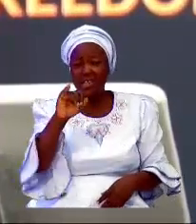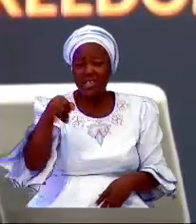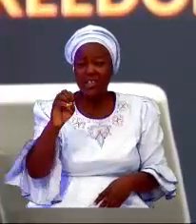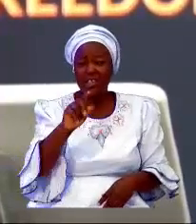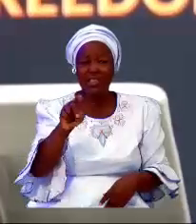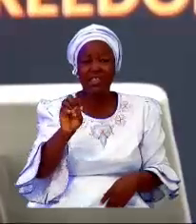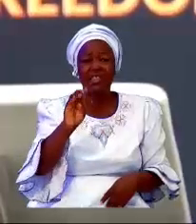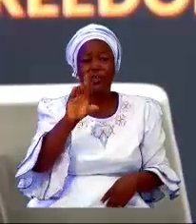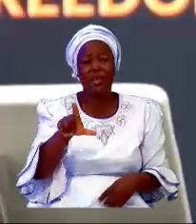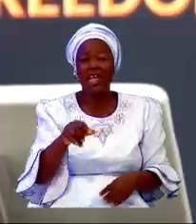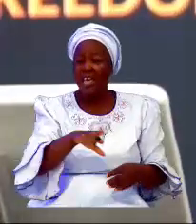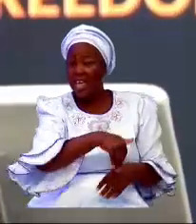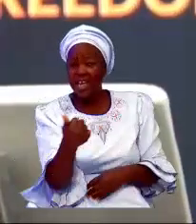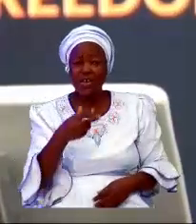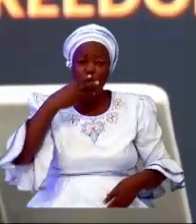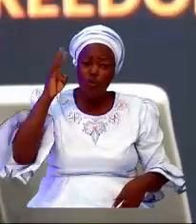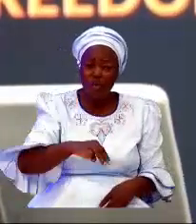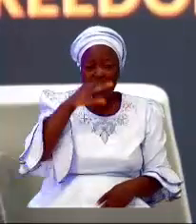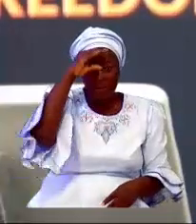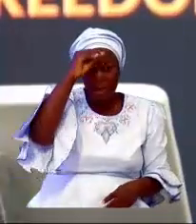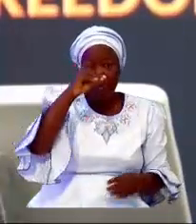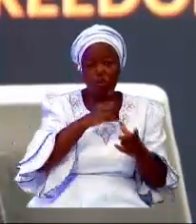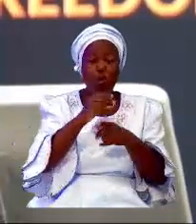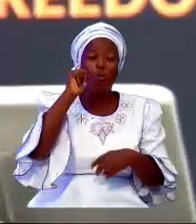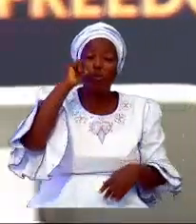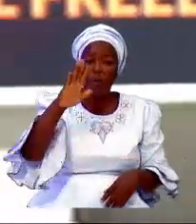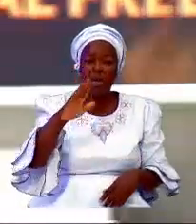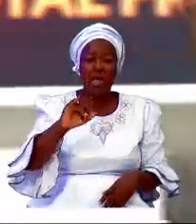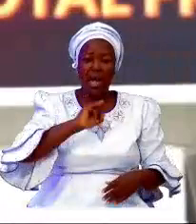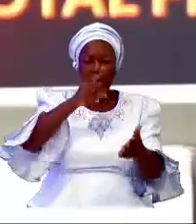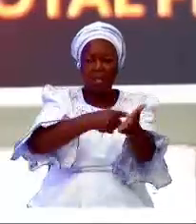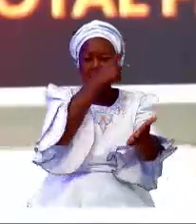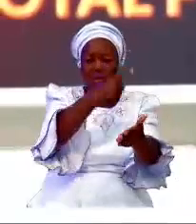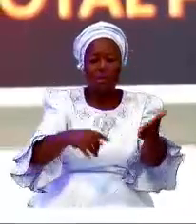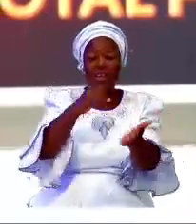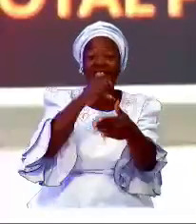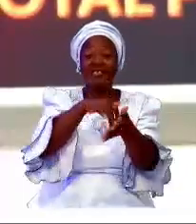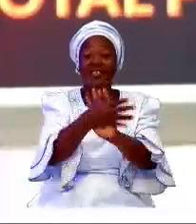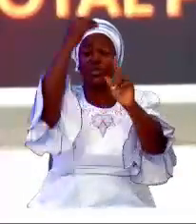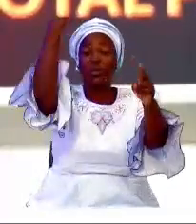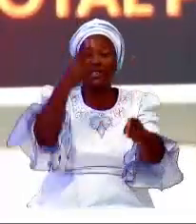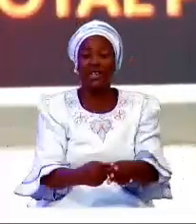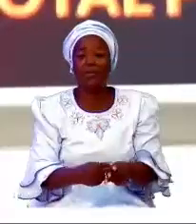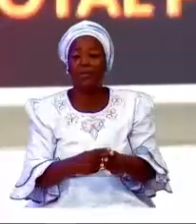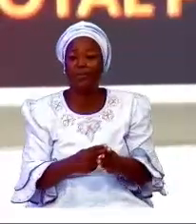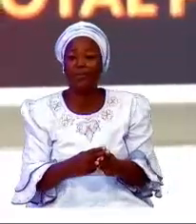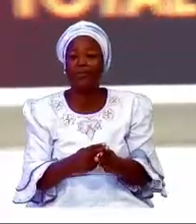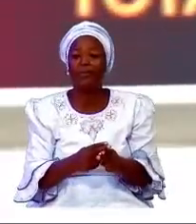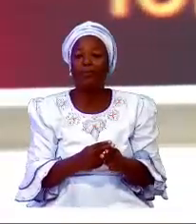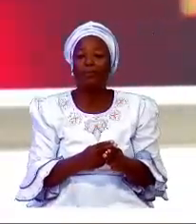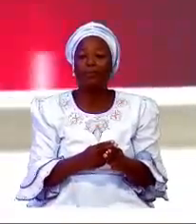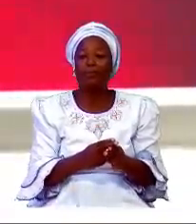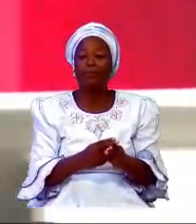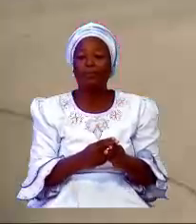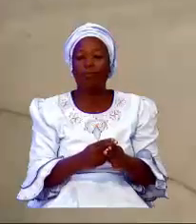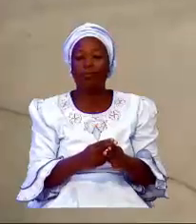any Ahab, any Jezebel, any terrible man or woman, I